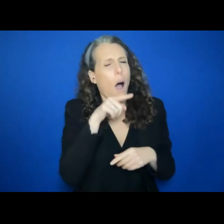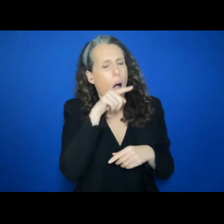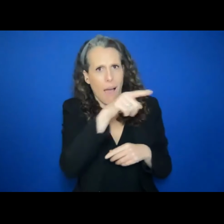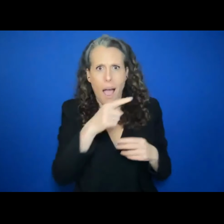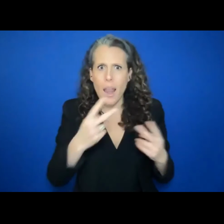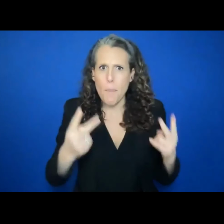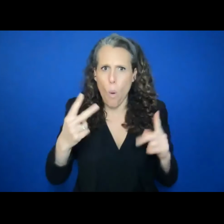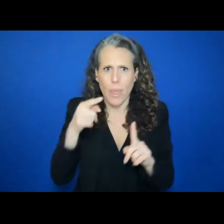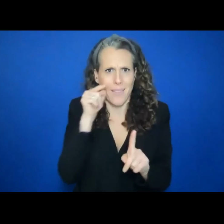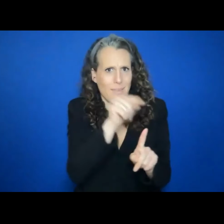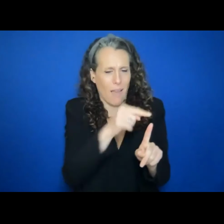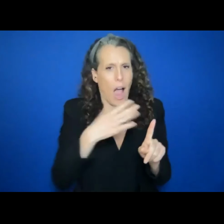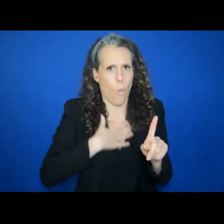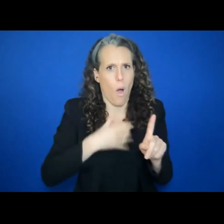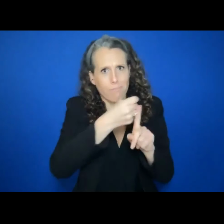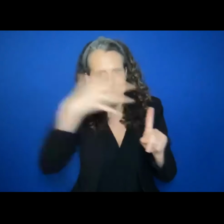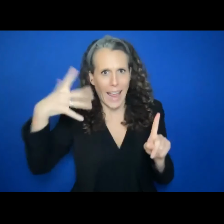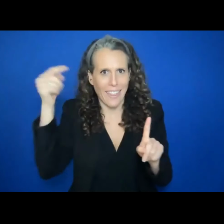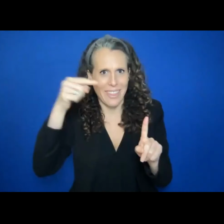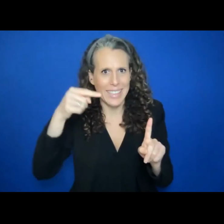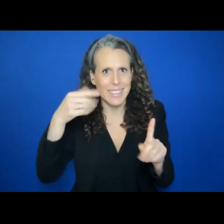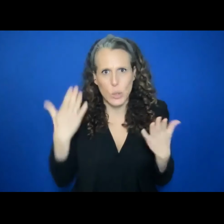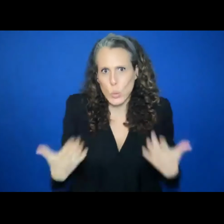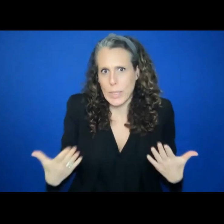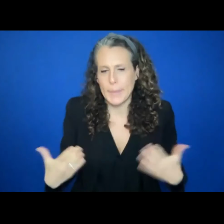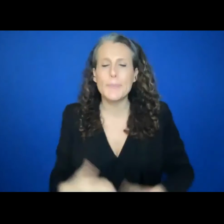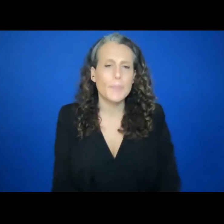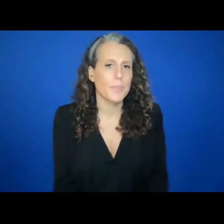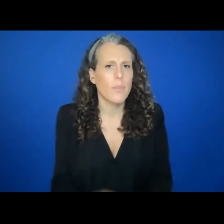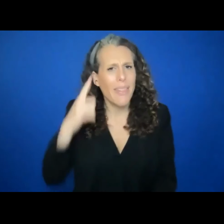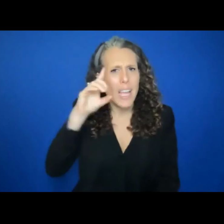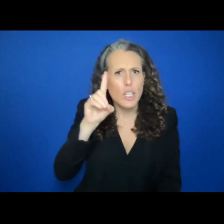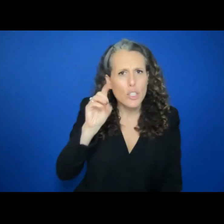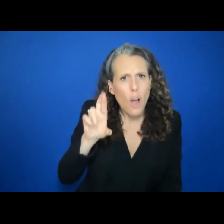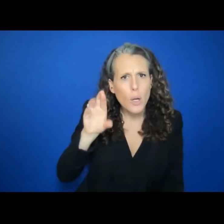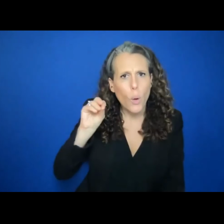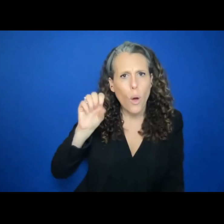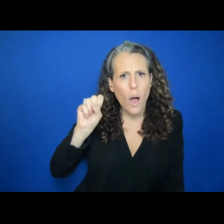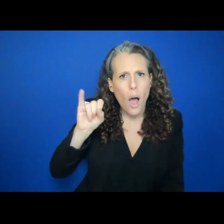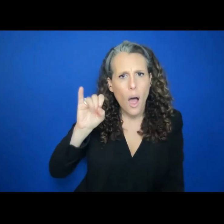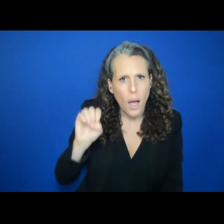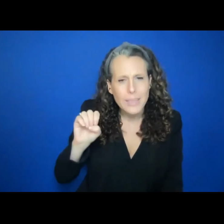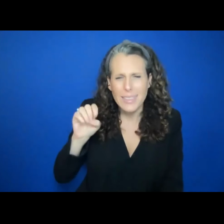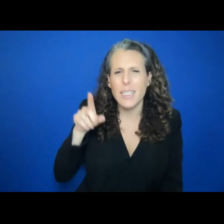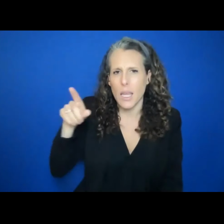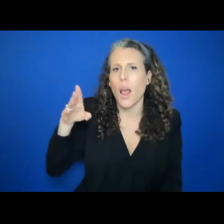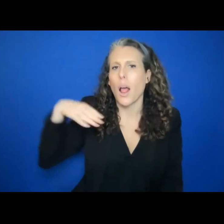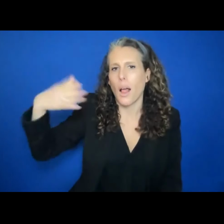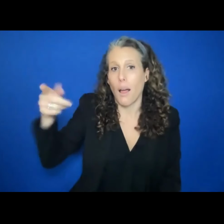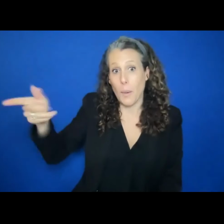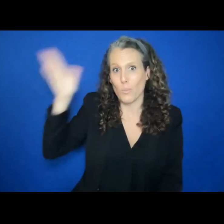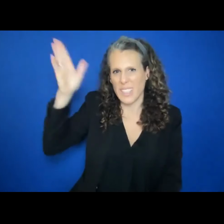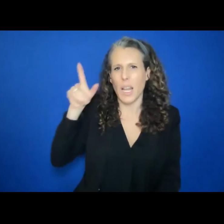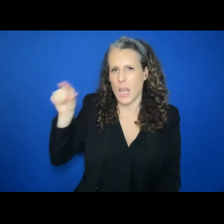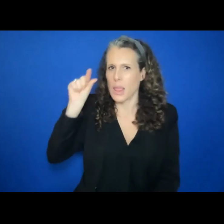point that we're going to be looking at today, and I think that Dr. Aussie Stewart will also make some comments on that in his